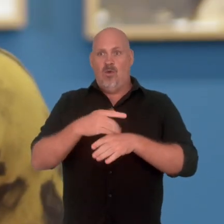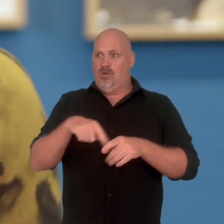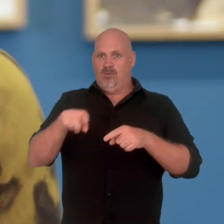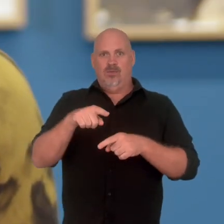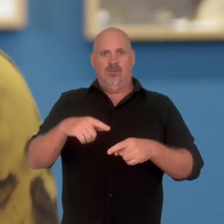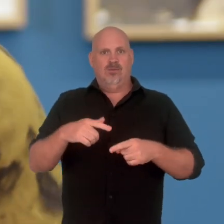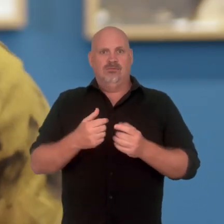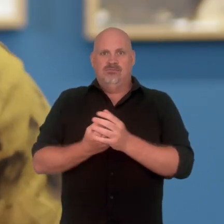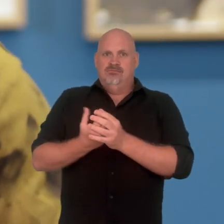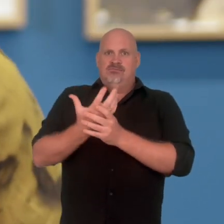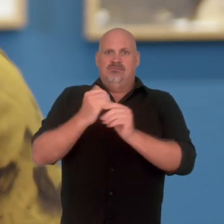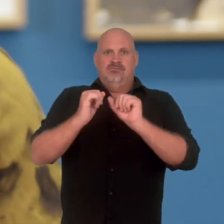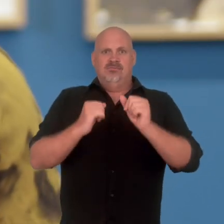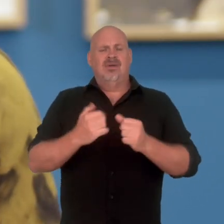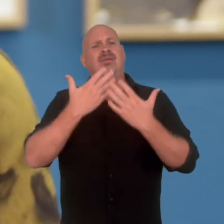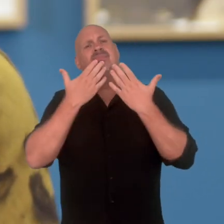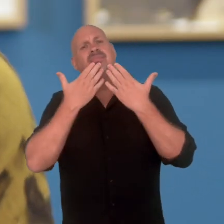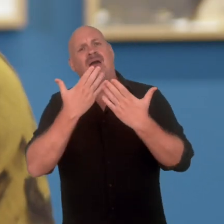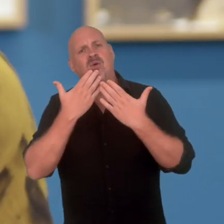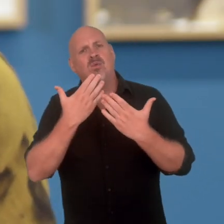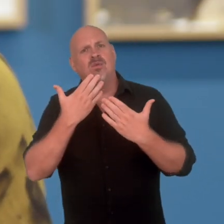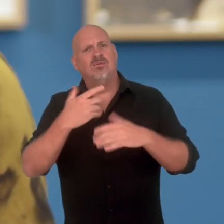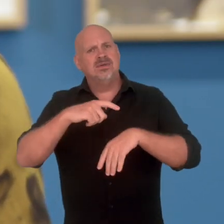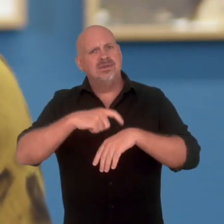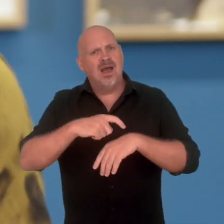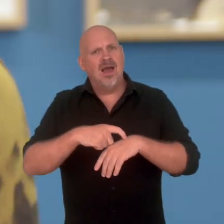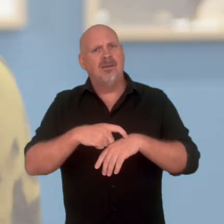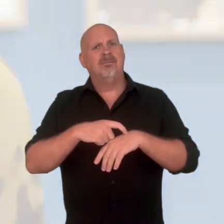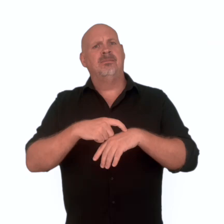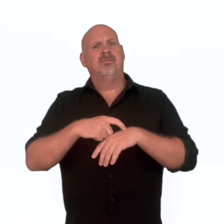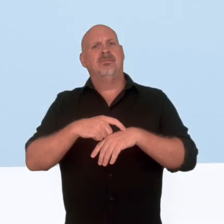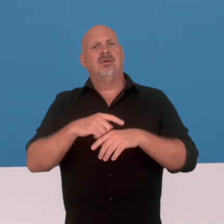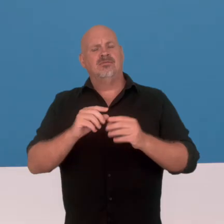for taking the time to sit with making your creative process.